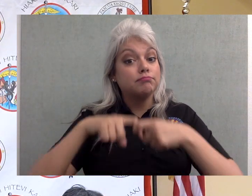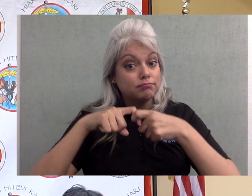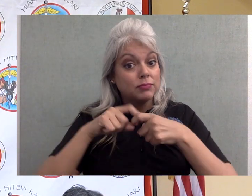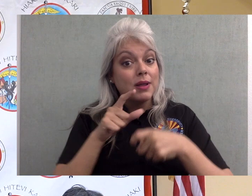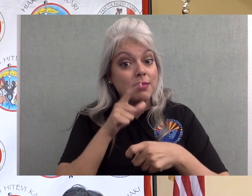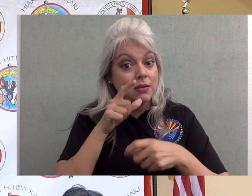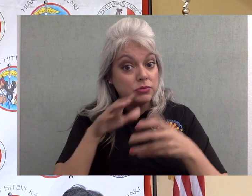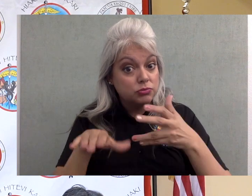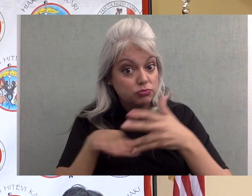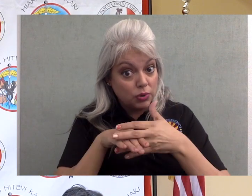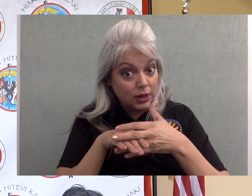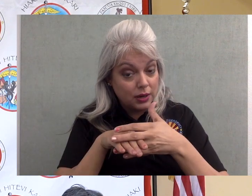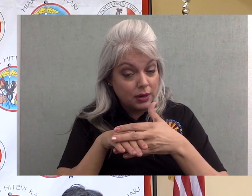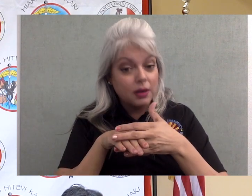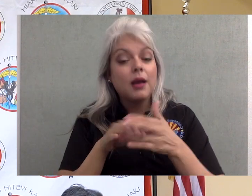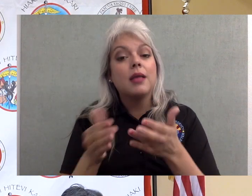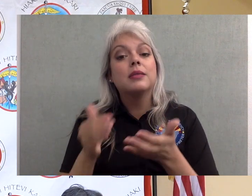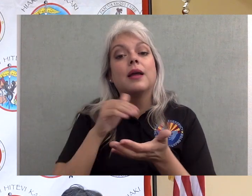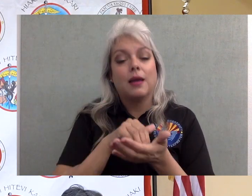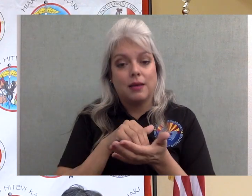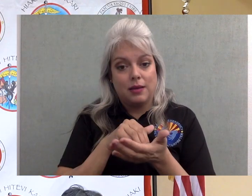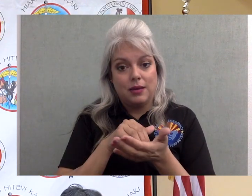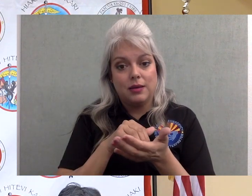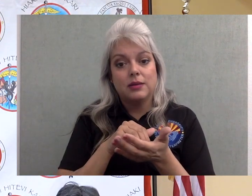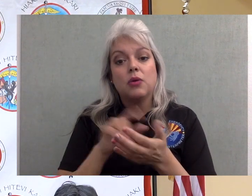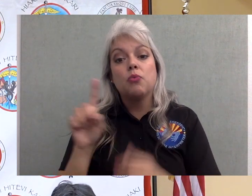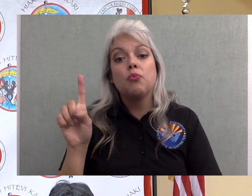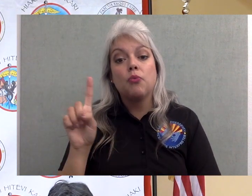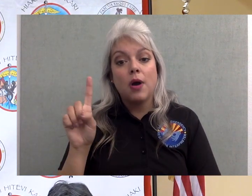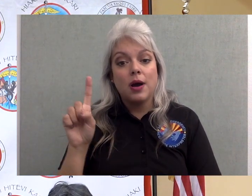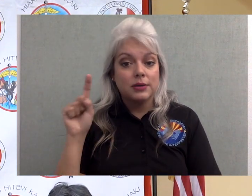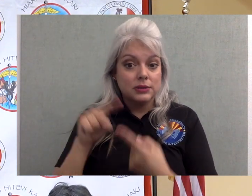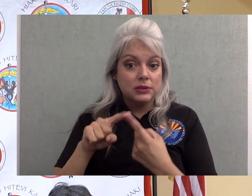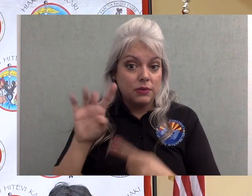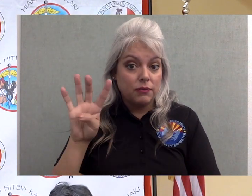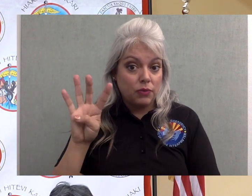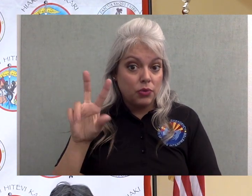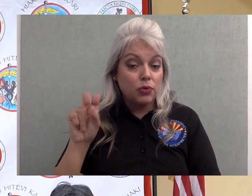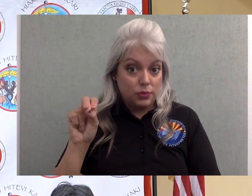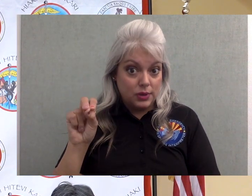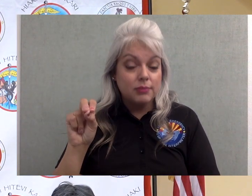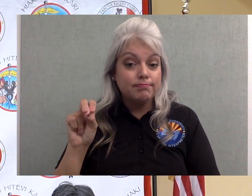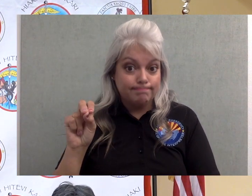lunch break, and then it will resume again 1 p.m. to 4:30 p.m.